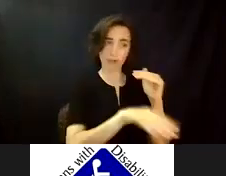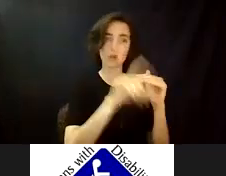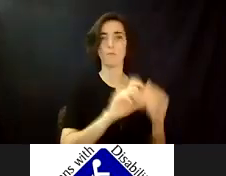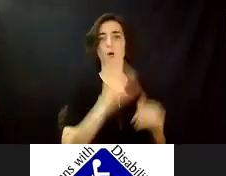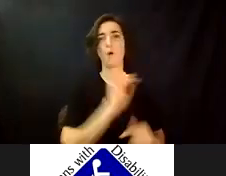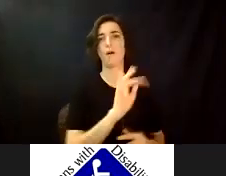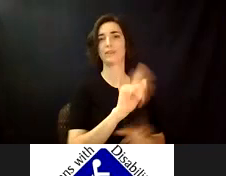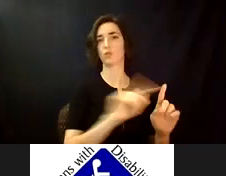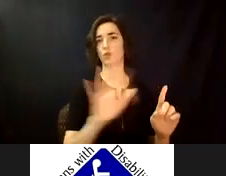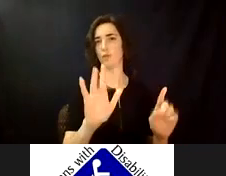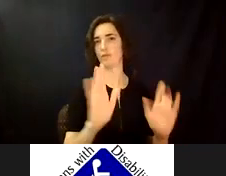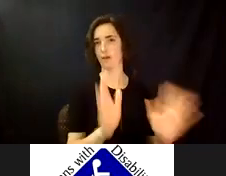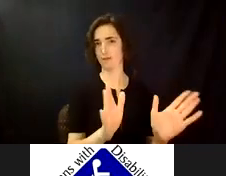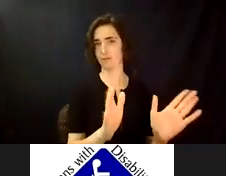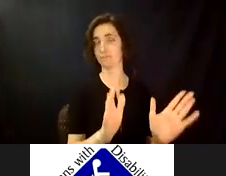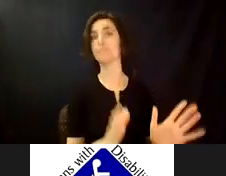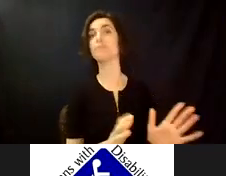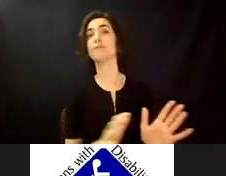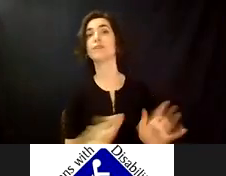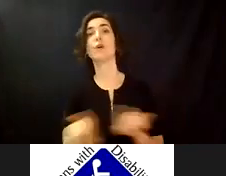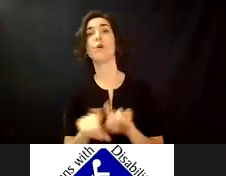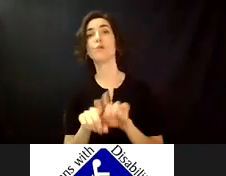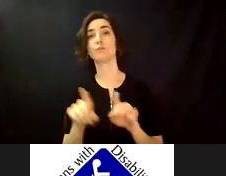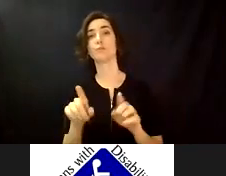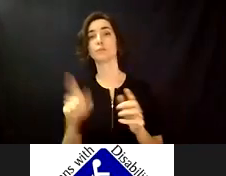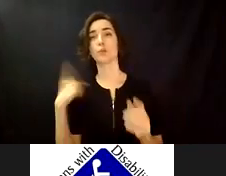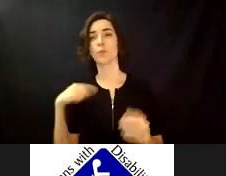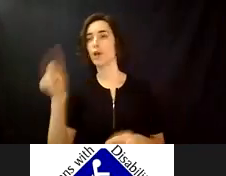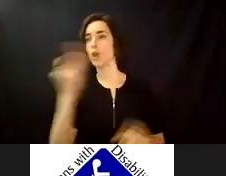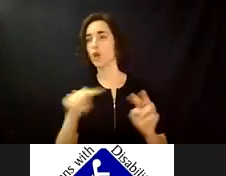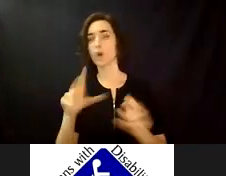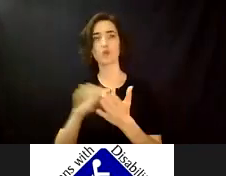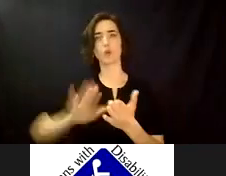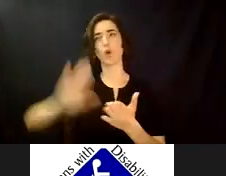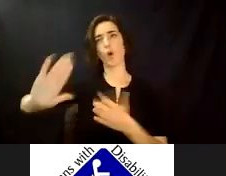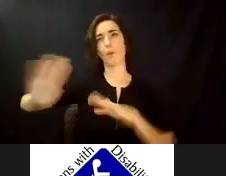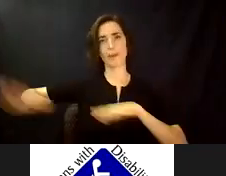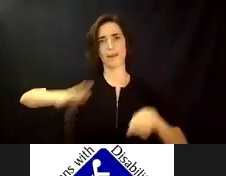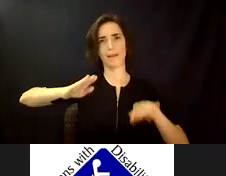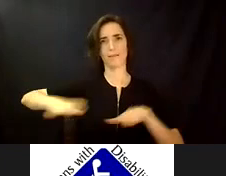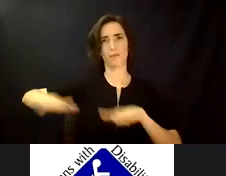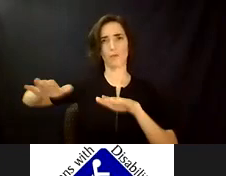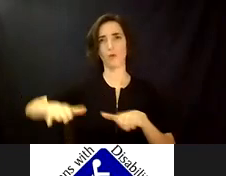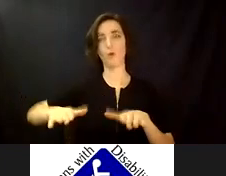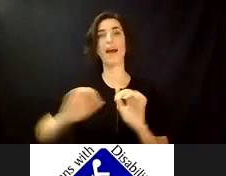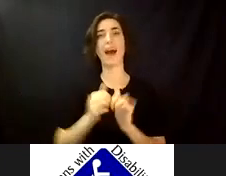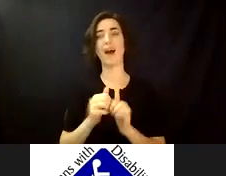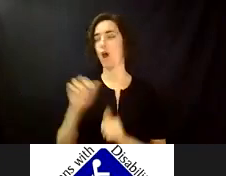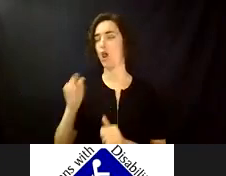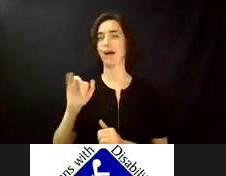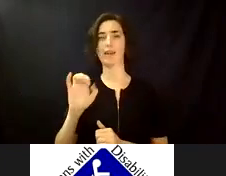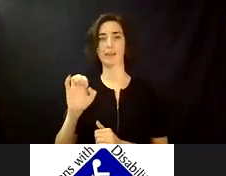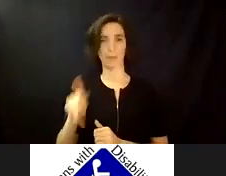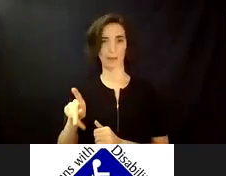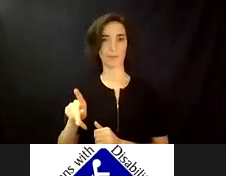We look at the students' behavior. So we look at that through the IEP. We look at that